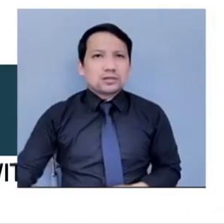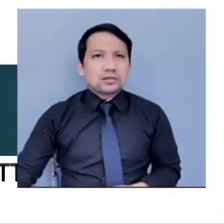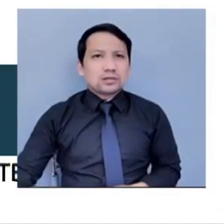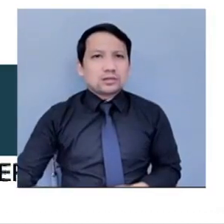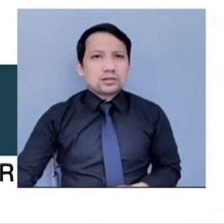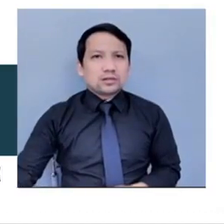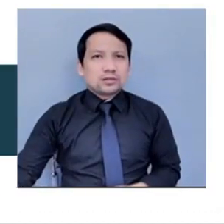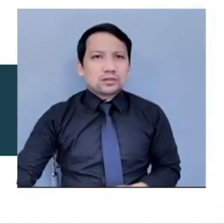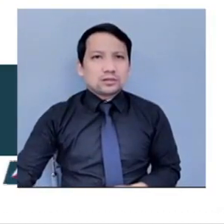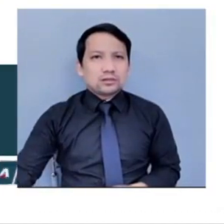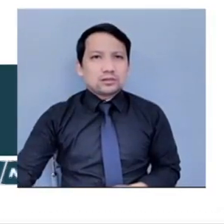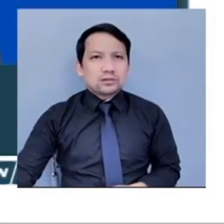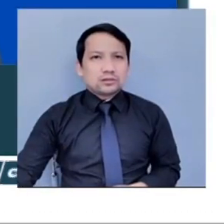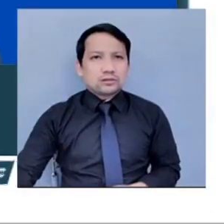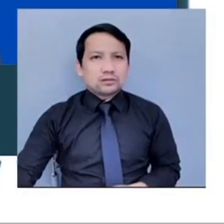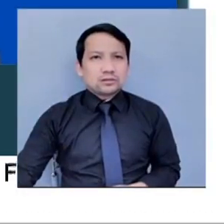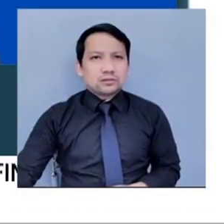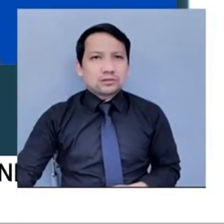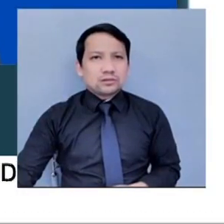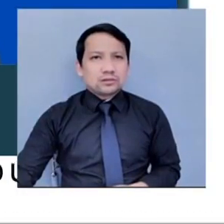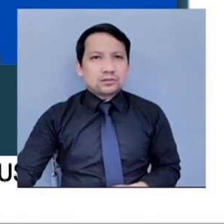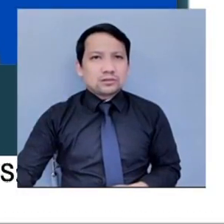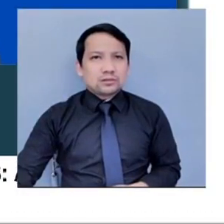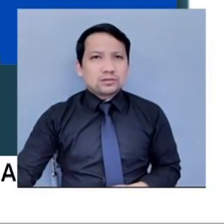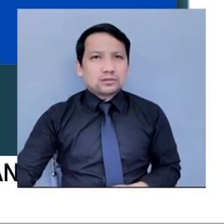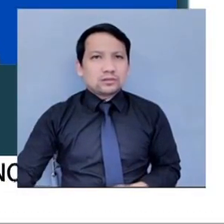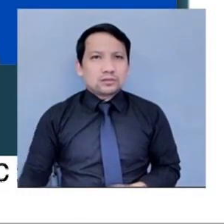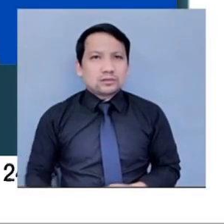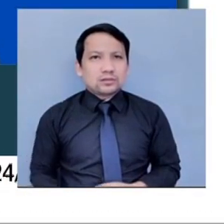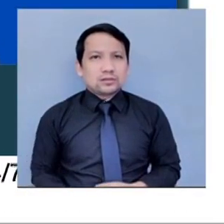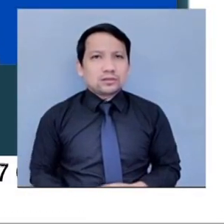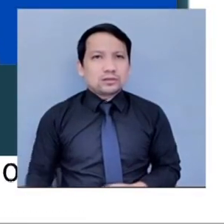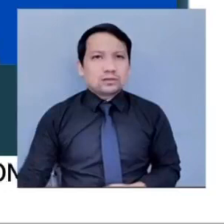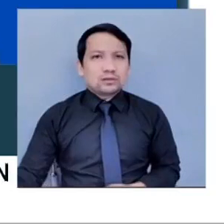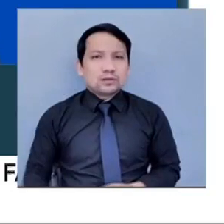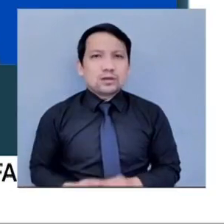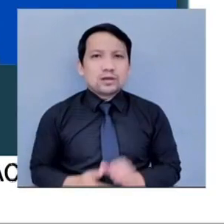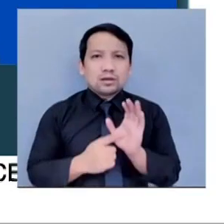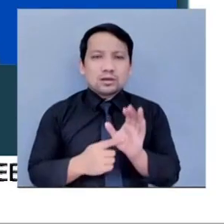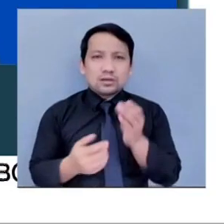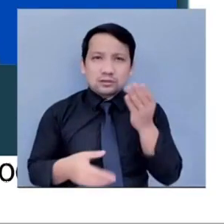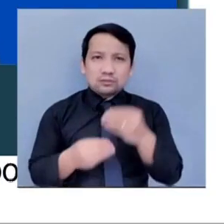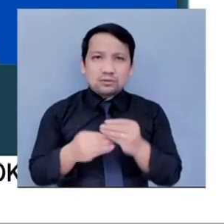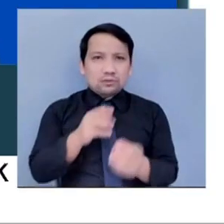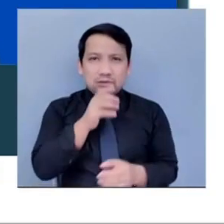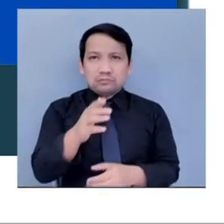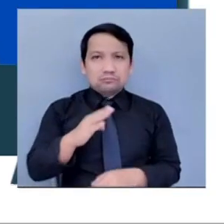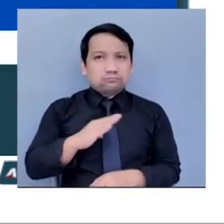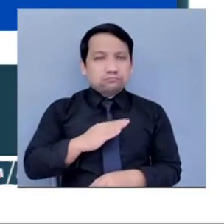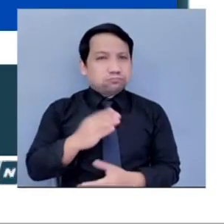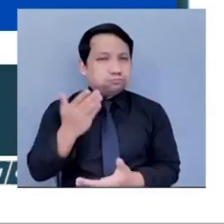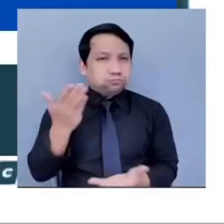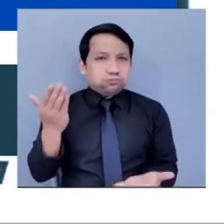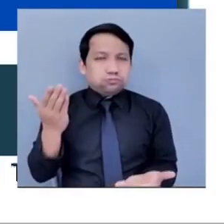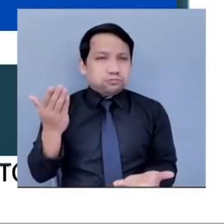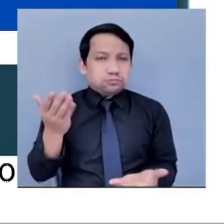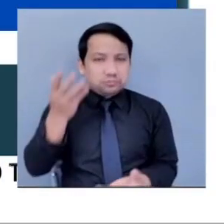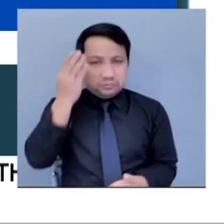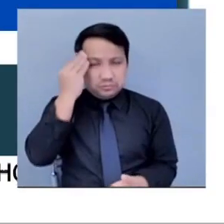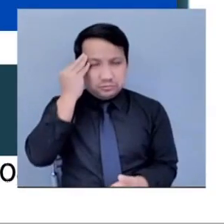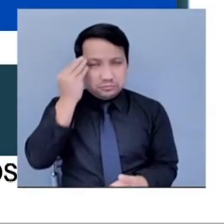Well, of course, we don't want to be complacent about it. Learning from the lessons